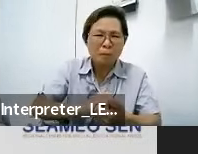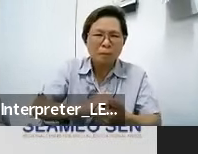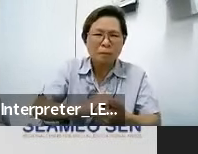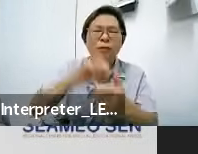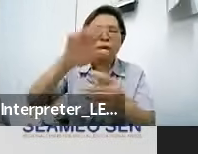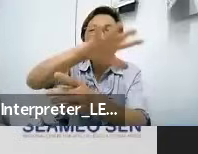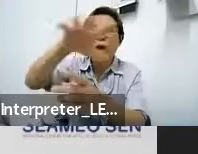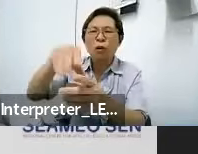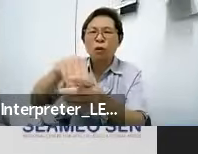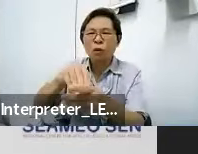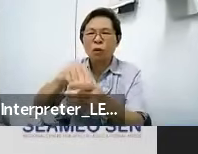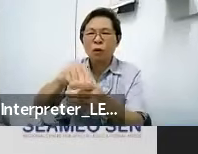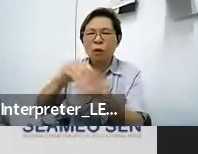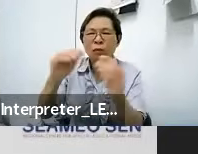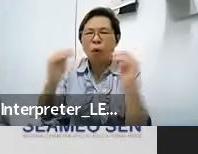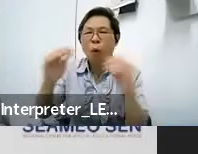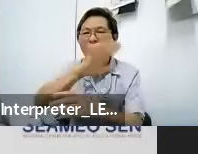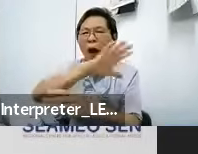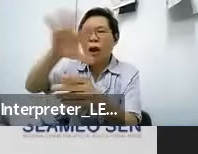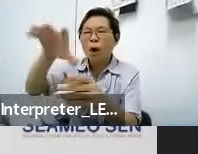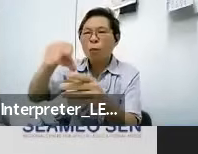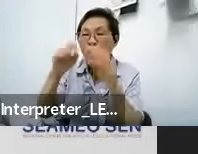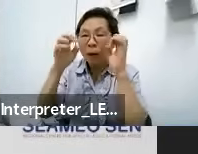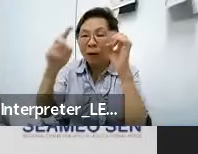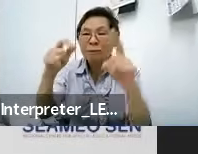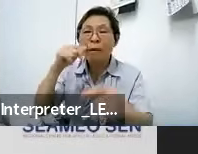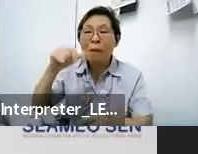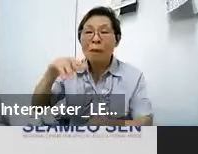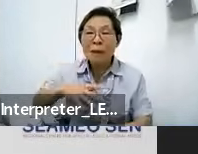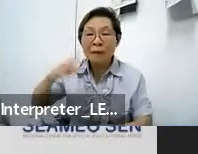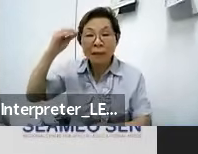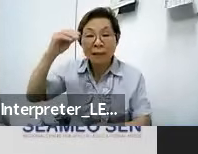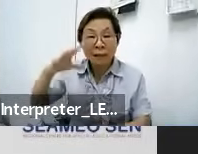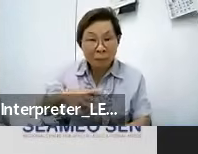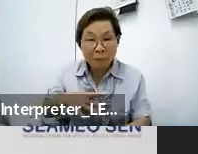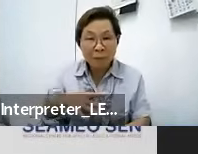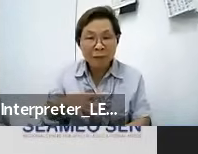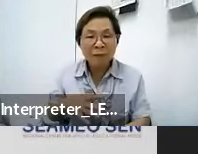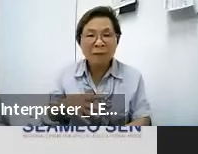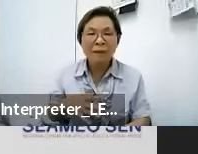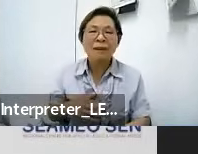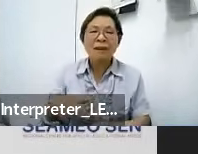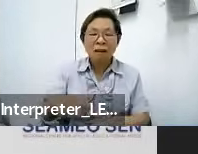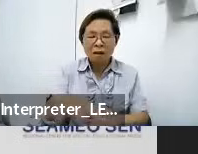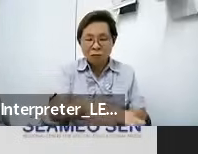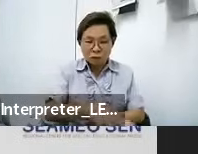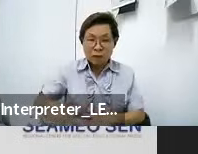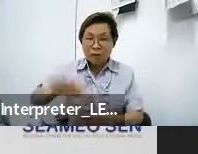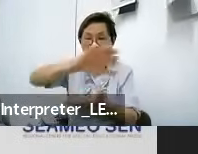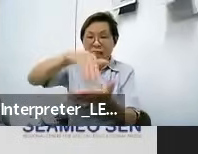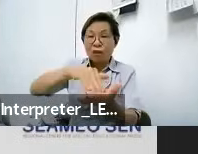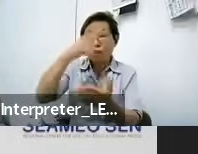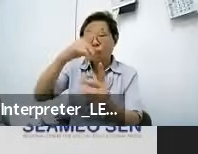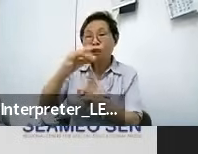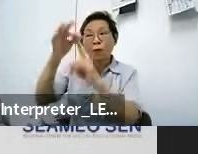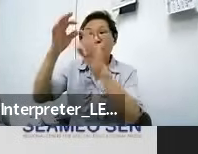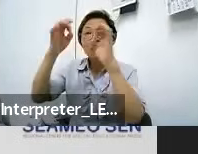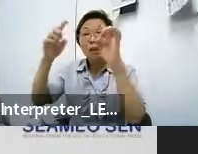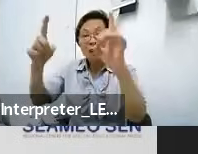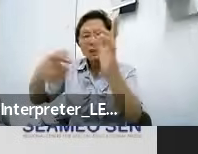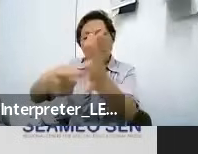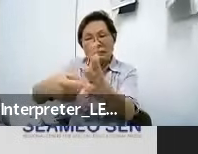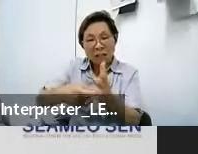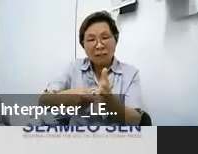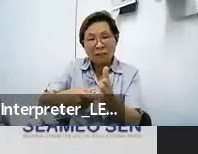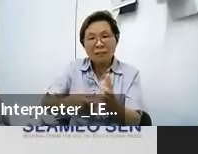inclusive educational landscape. Ladies and gentlemen, as a regional center for special educational needs,